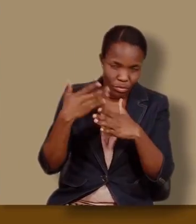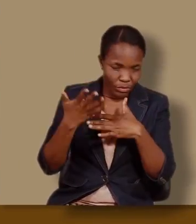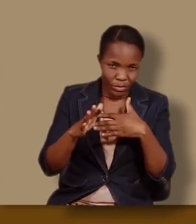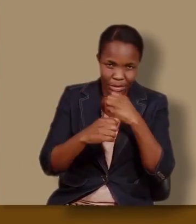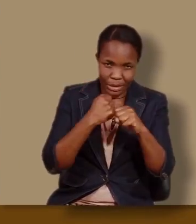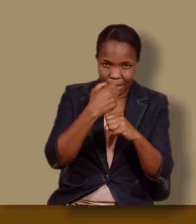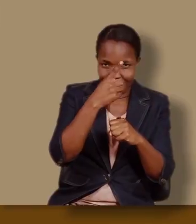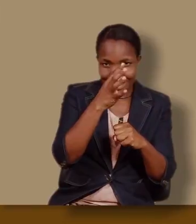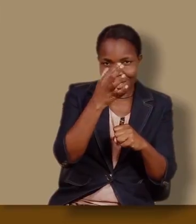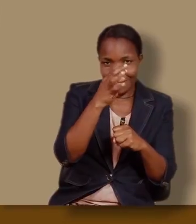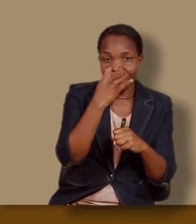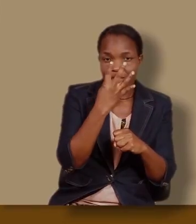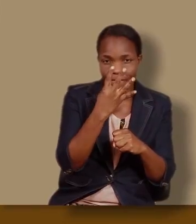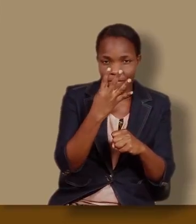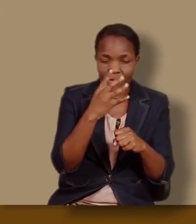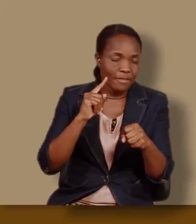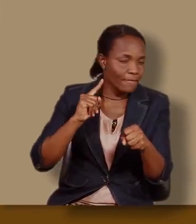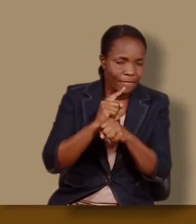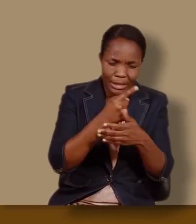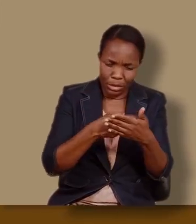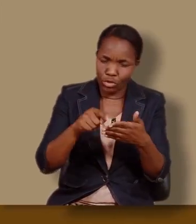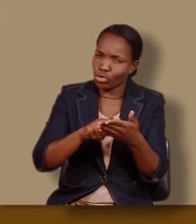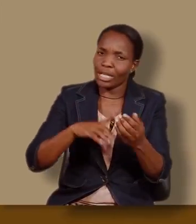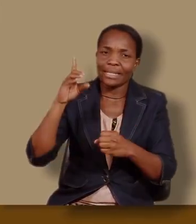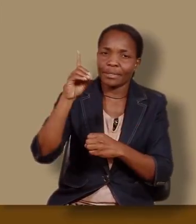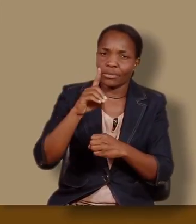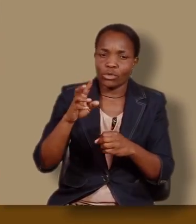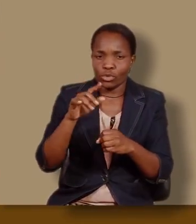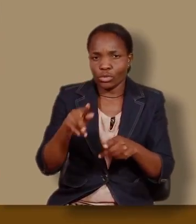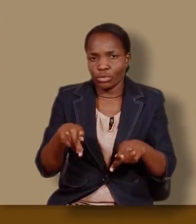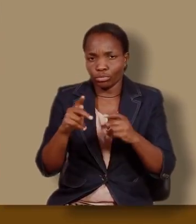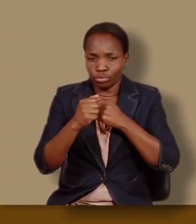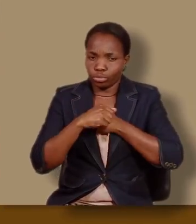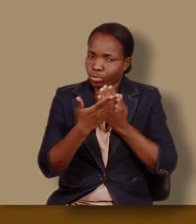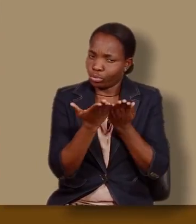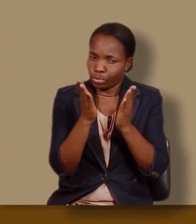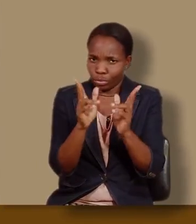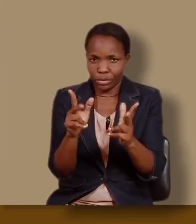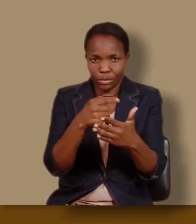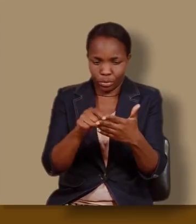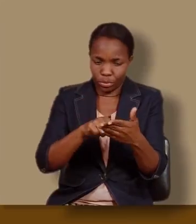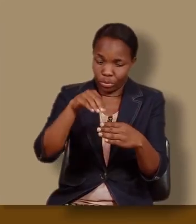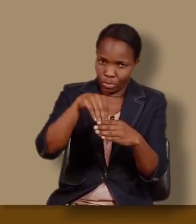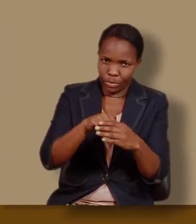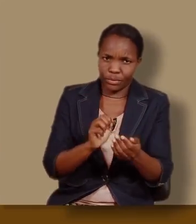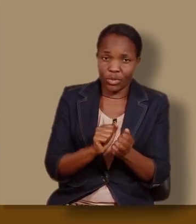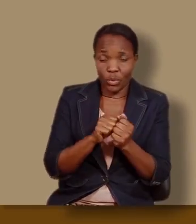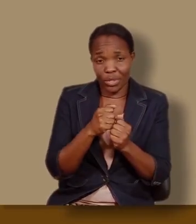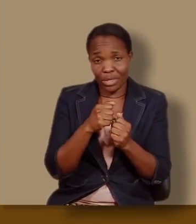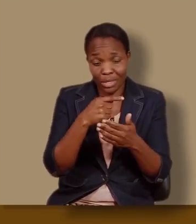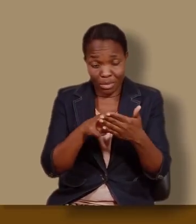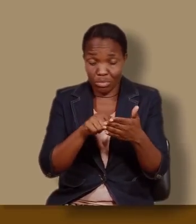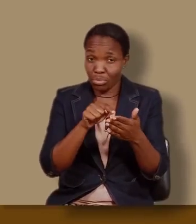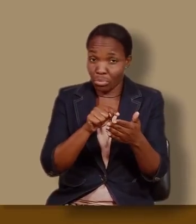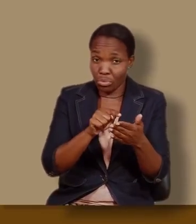the participation of adult voters of all races. With that election, Nelson Mandela became the first black president